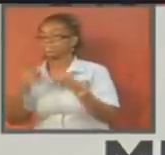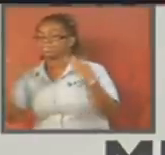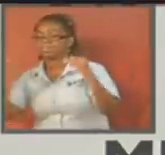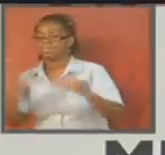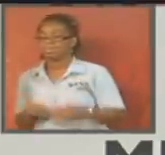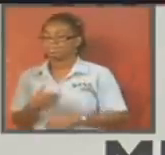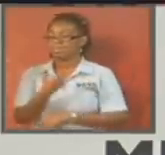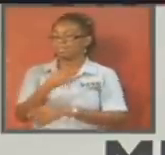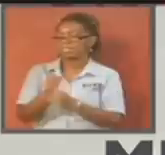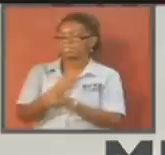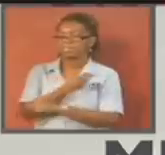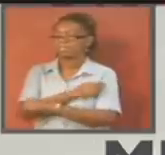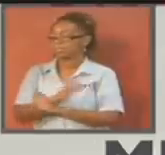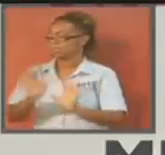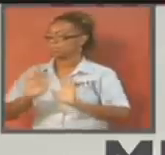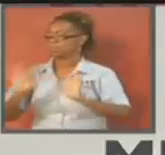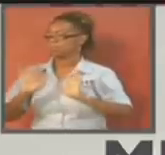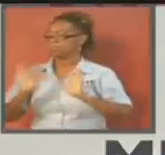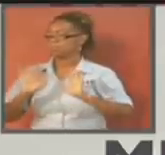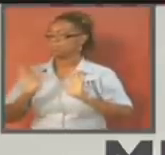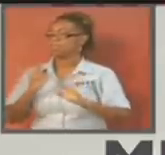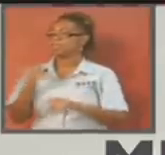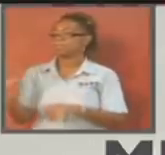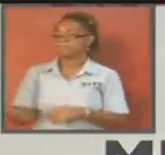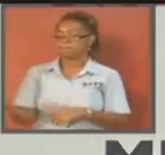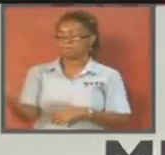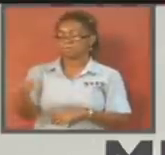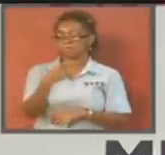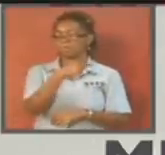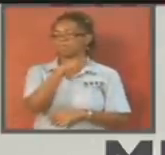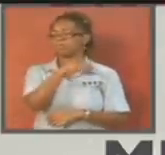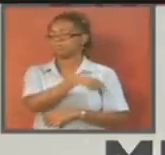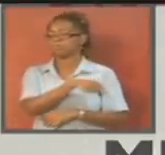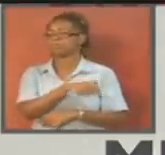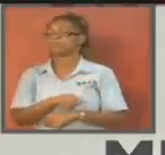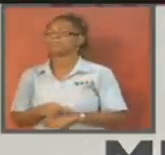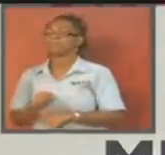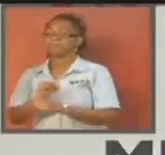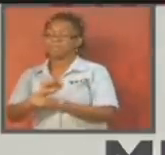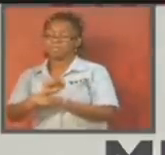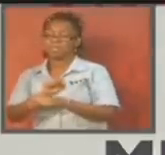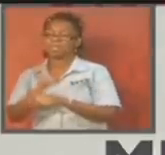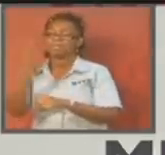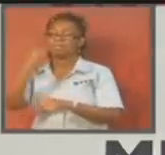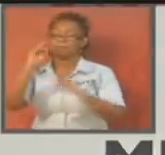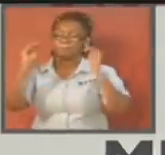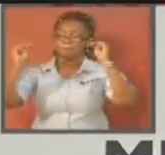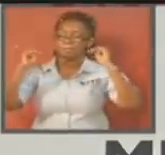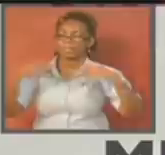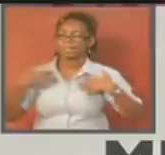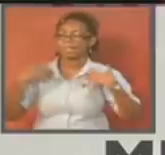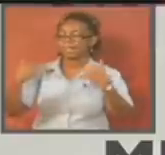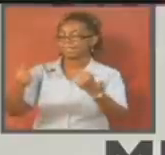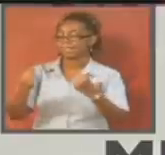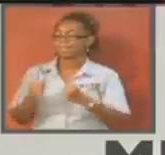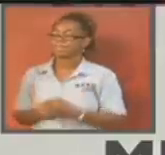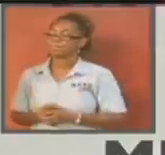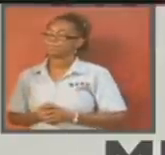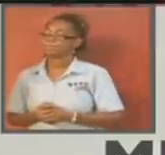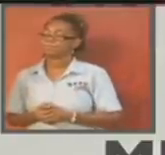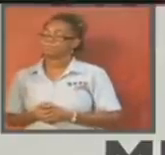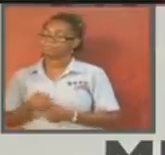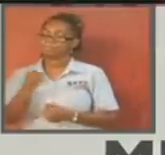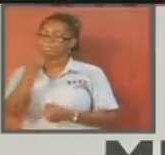Honorable of the President on the 12th day of June 2021. And it includes categories like nursing personnel, dentists,